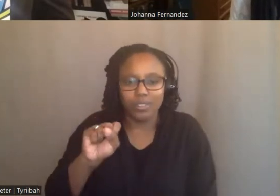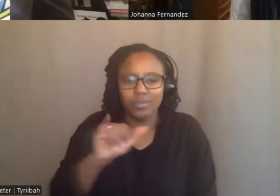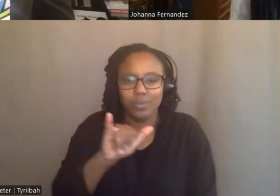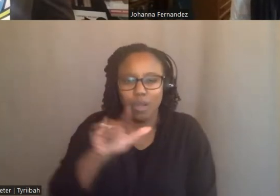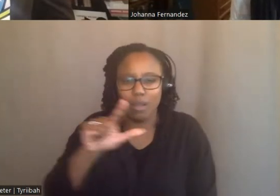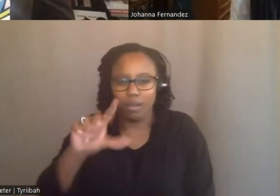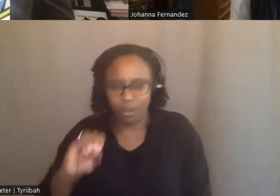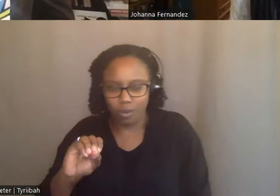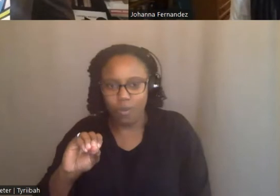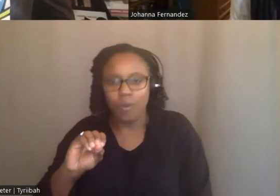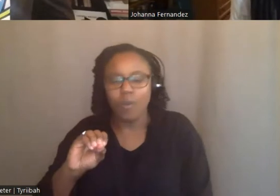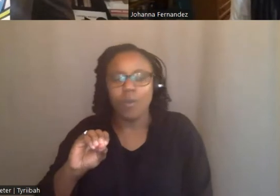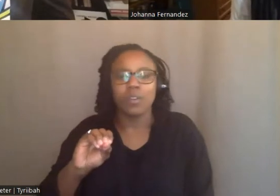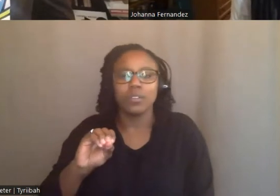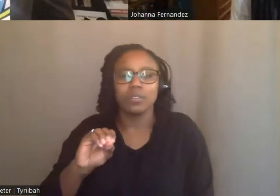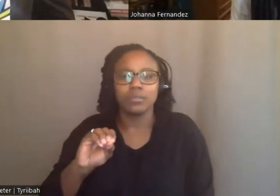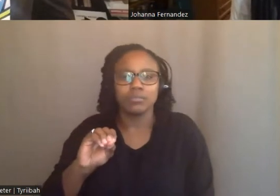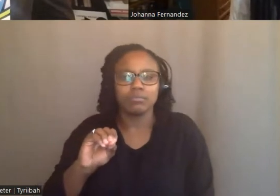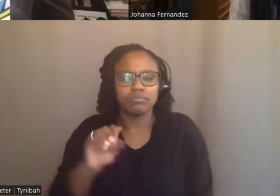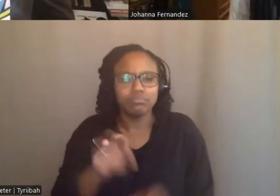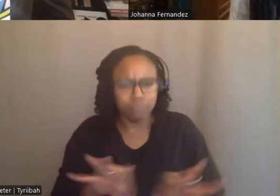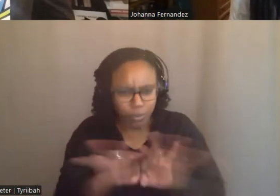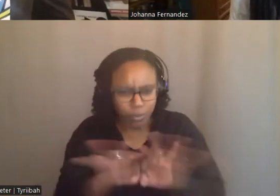that they help their generation